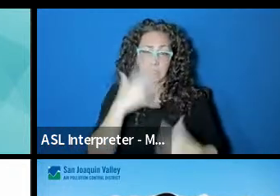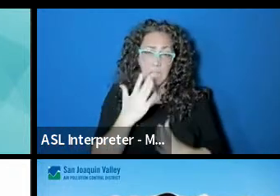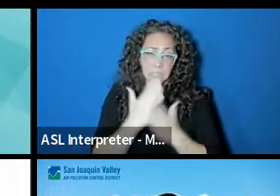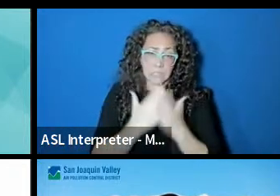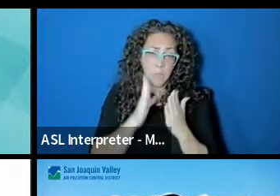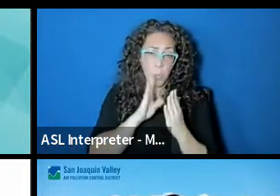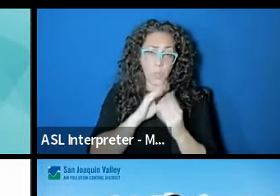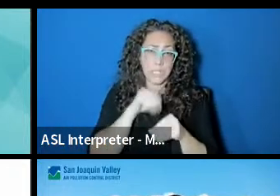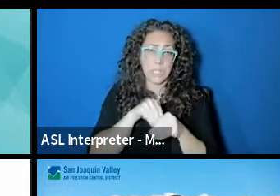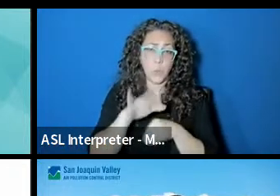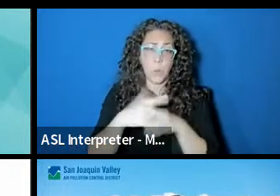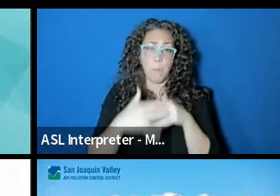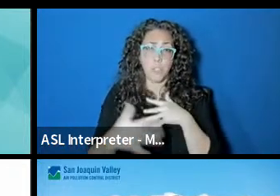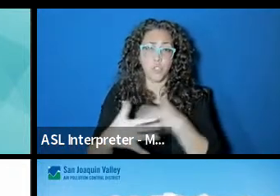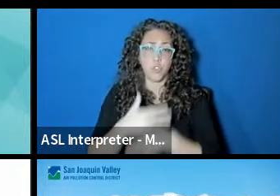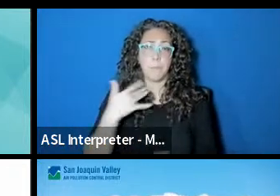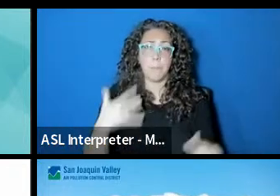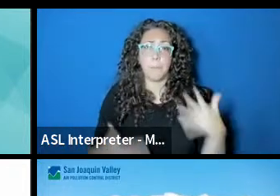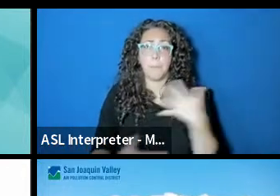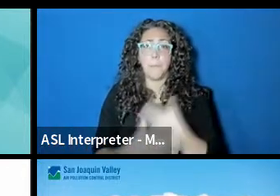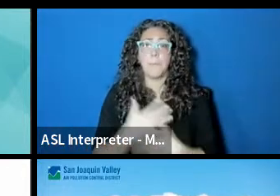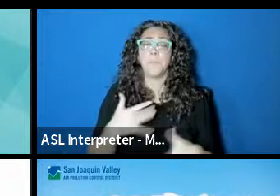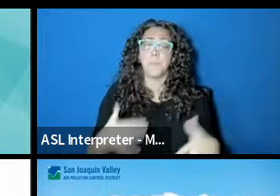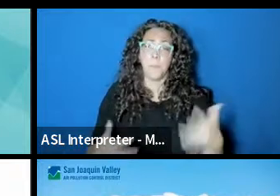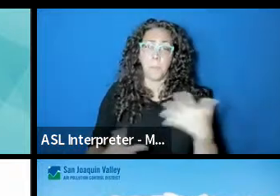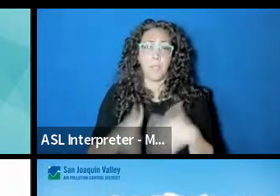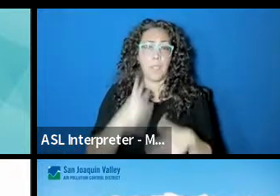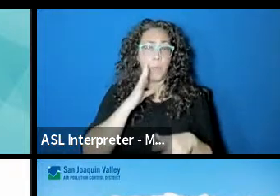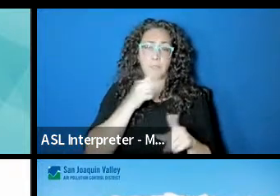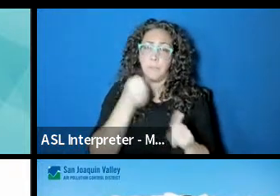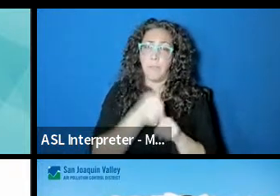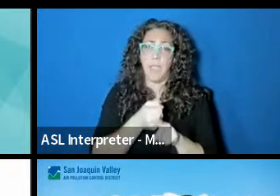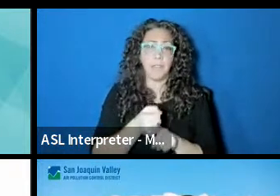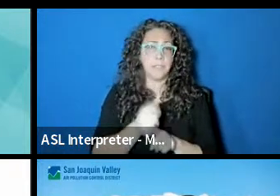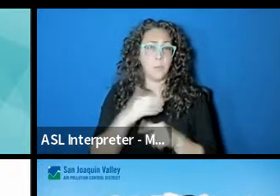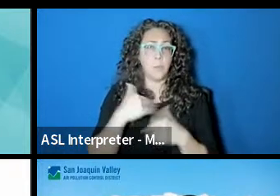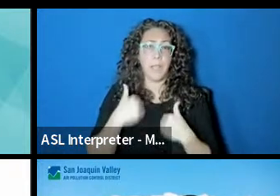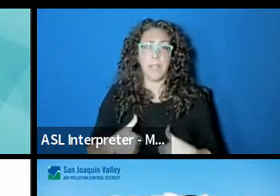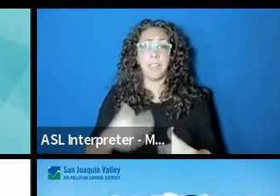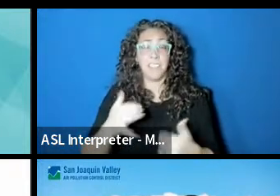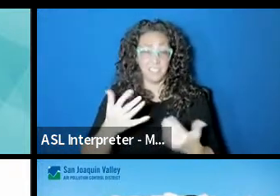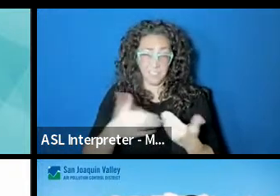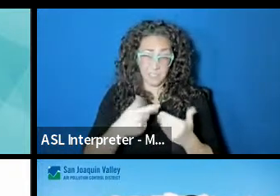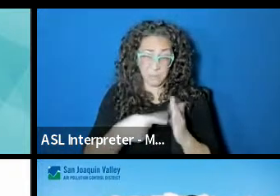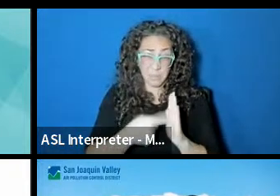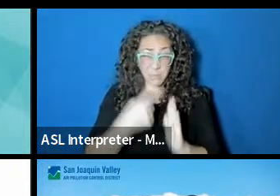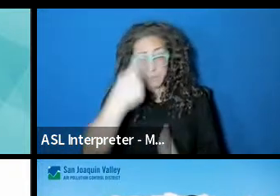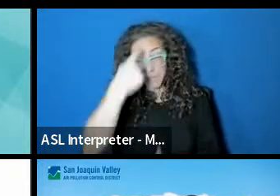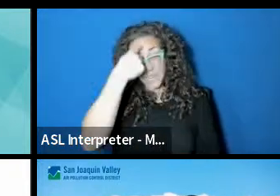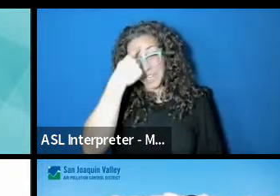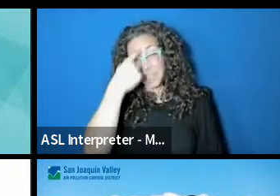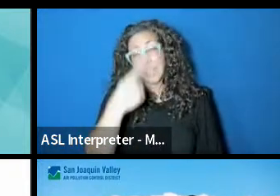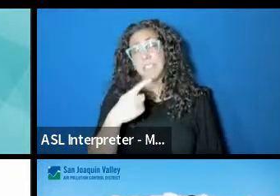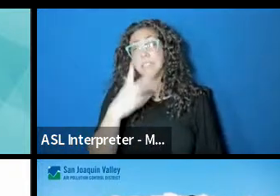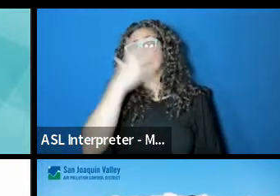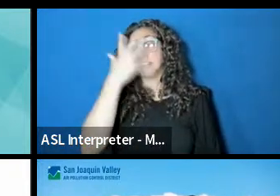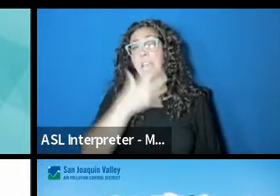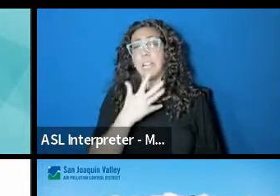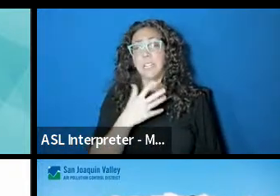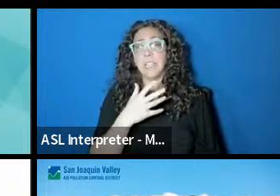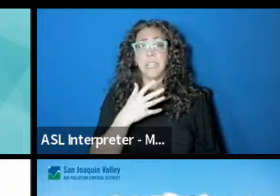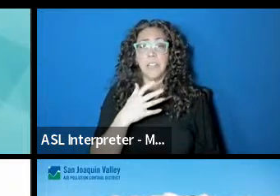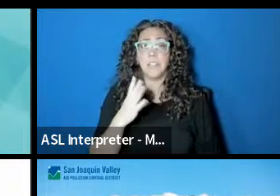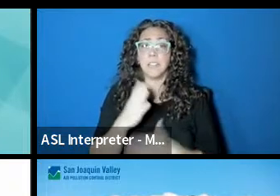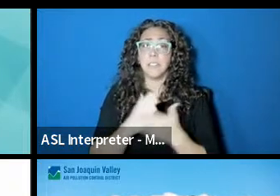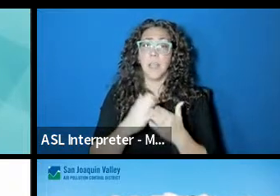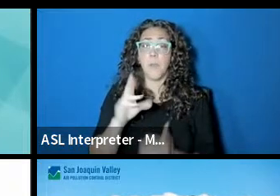your bloodstream and then have other impacts throughout your bloodstream, even in your brain. There's sadly coalitions around